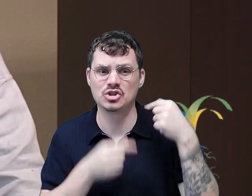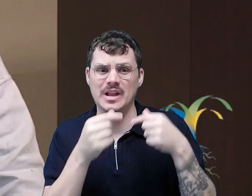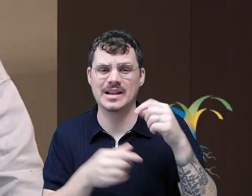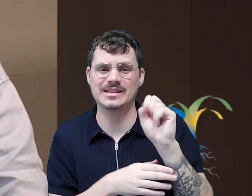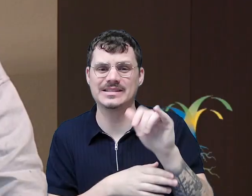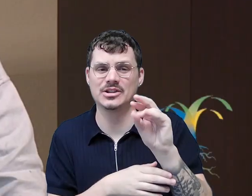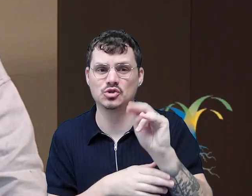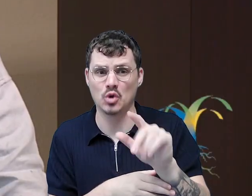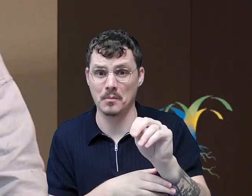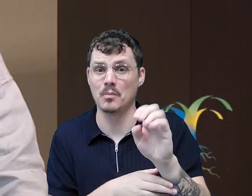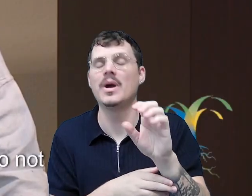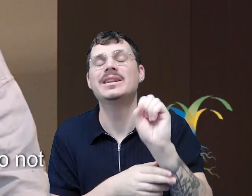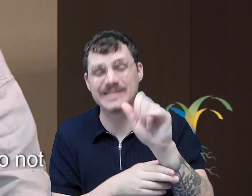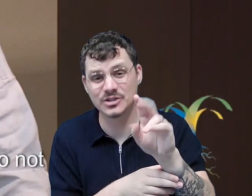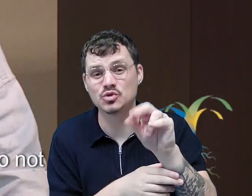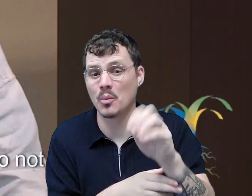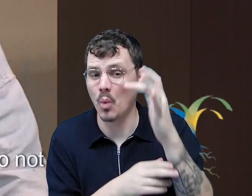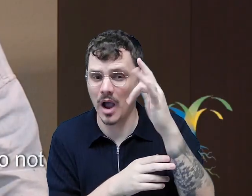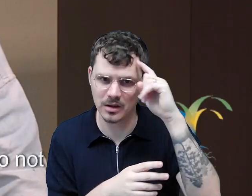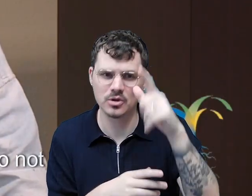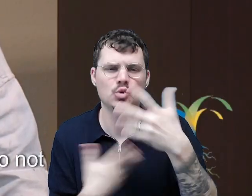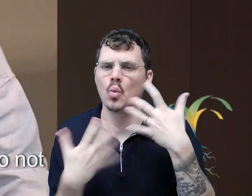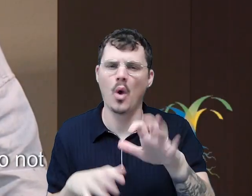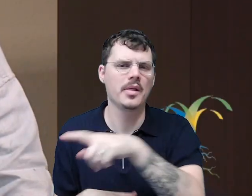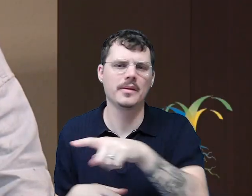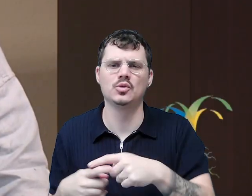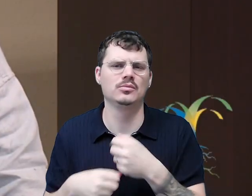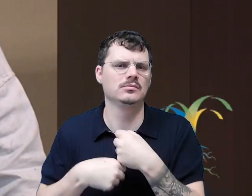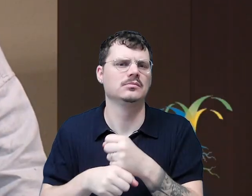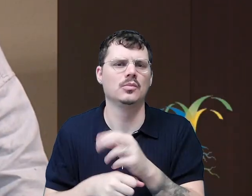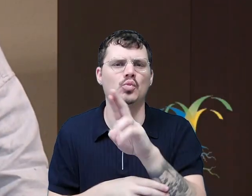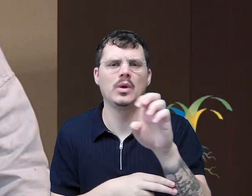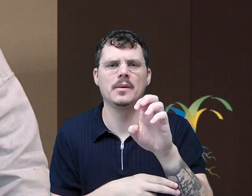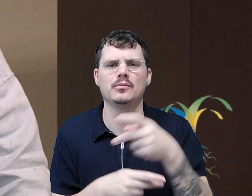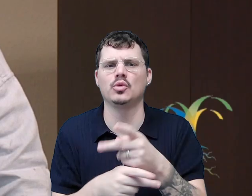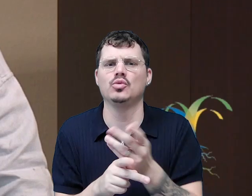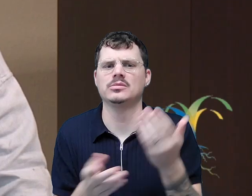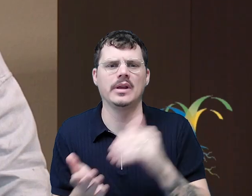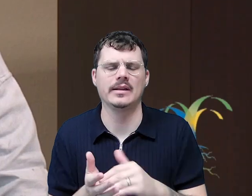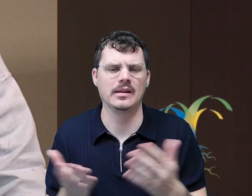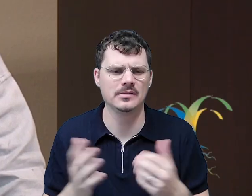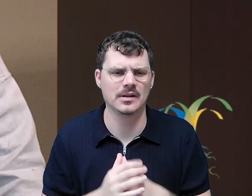genetic syndrome because it's your goal for them to not reproduce.